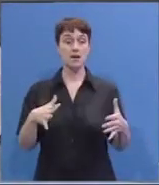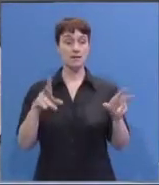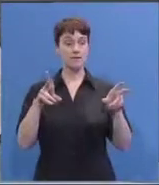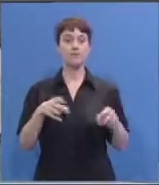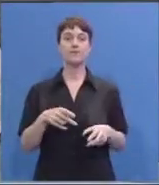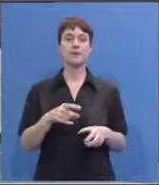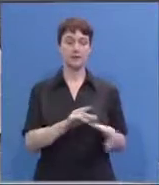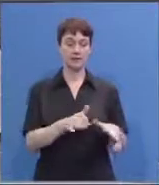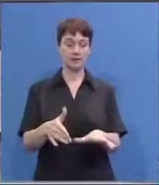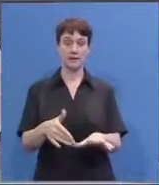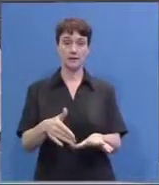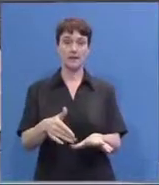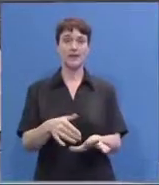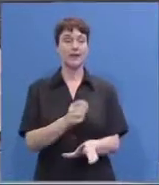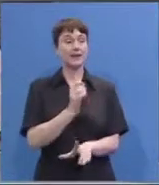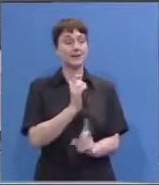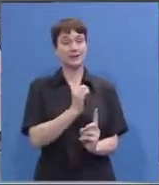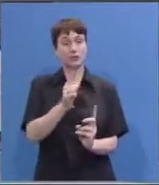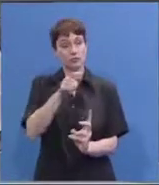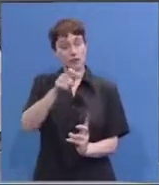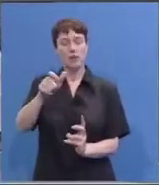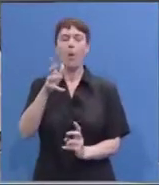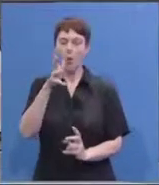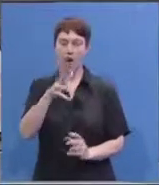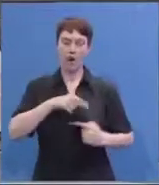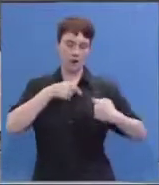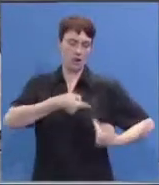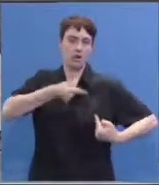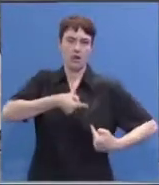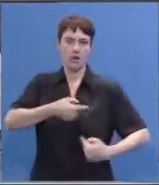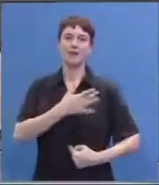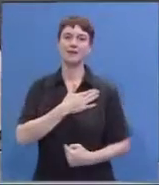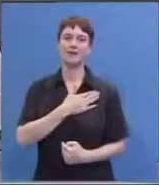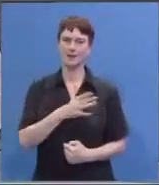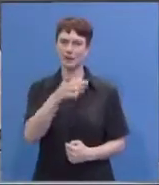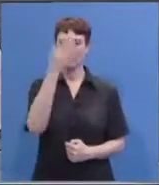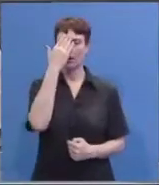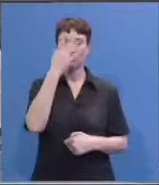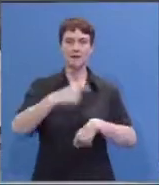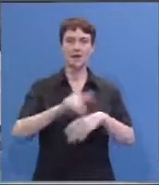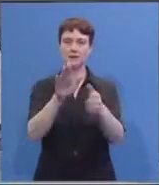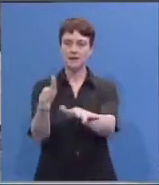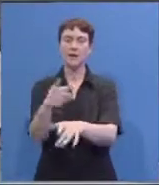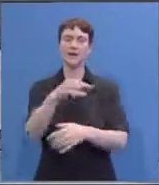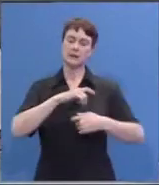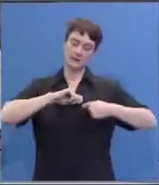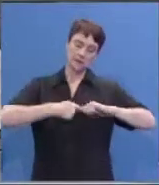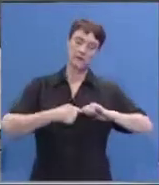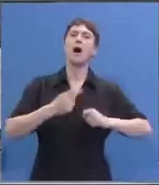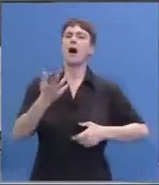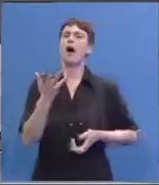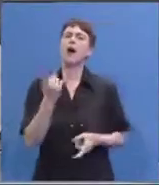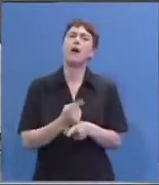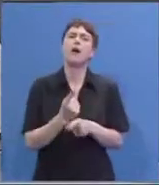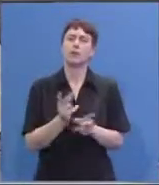that naturally each and every person finds it to be difficult, and we all know that death is difficult, there is separation, there is grieving process, it